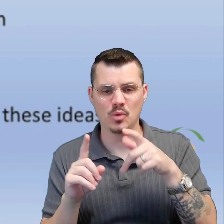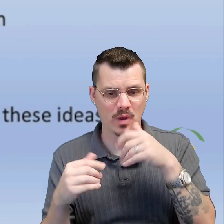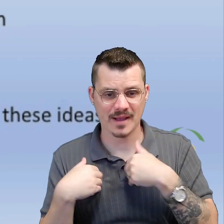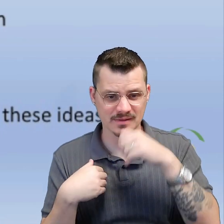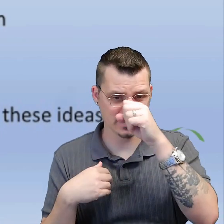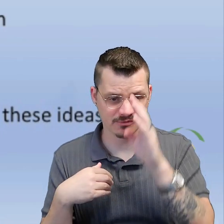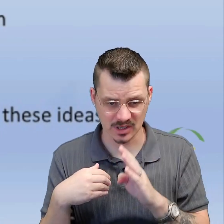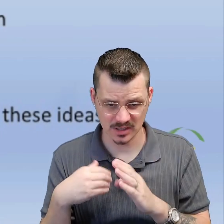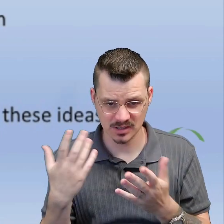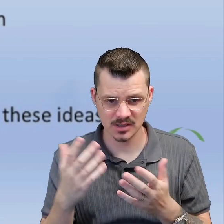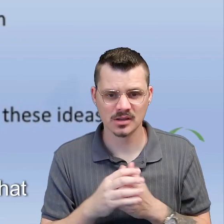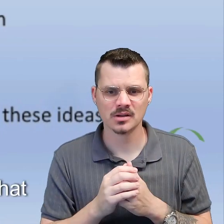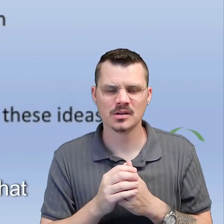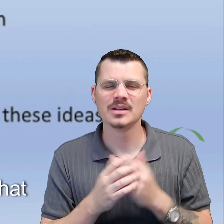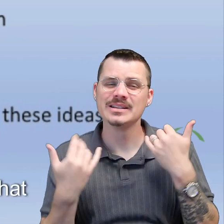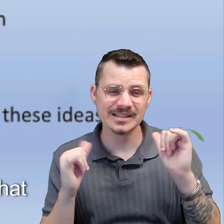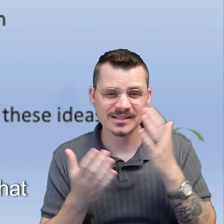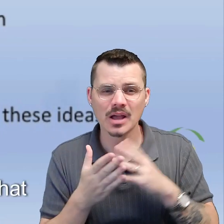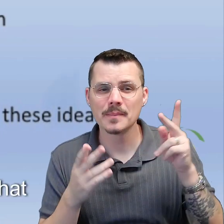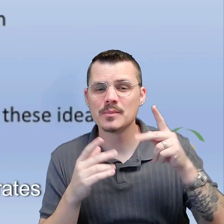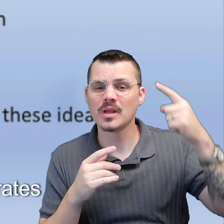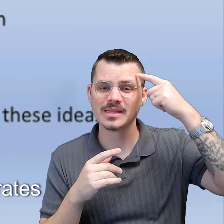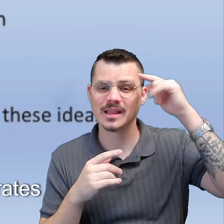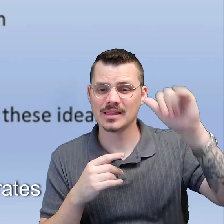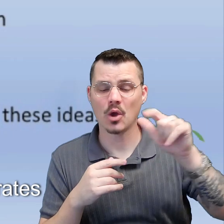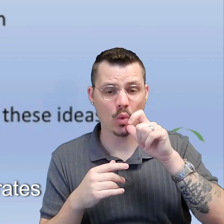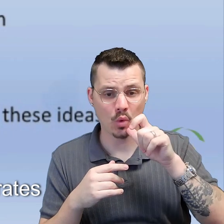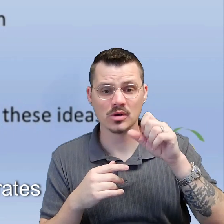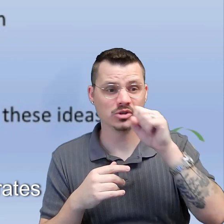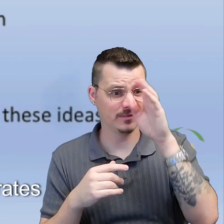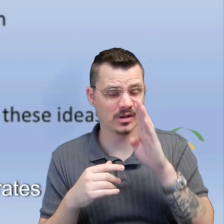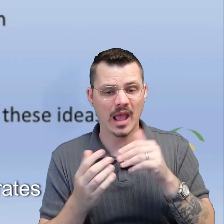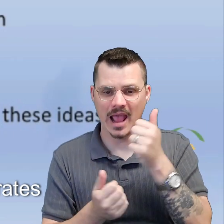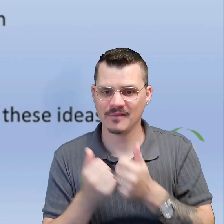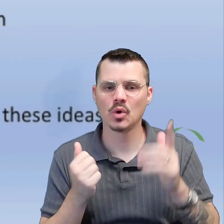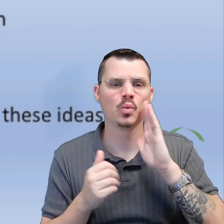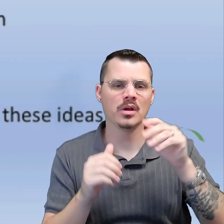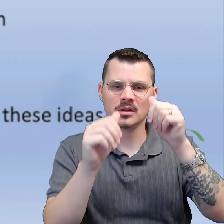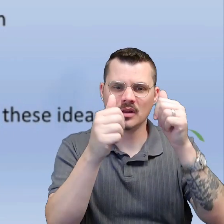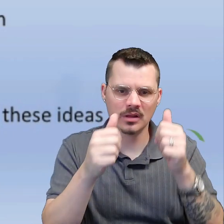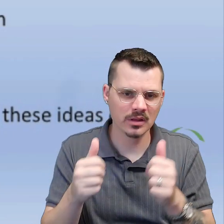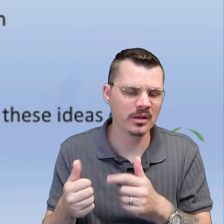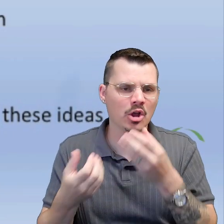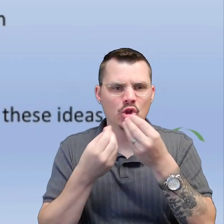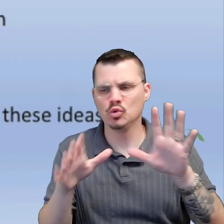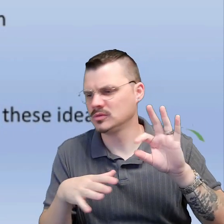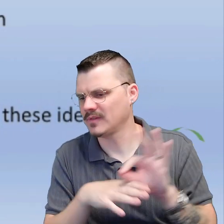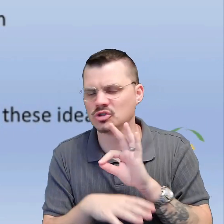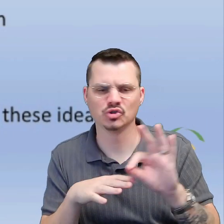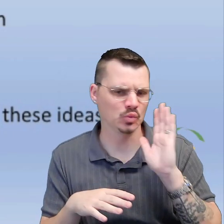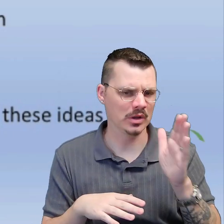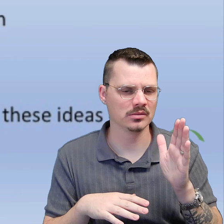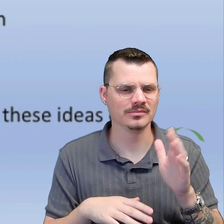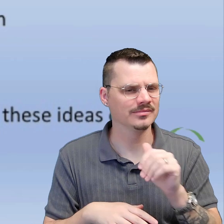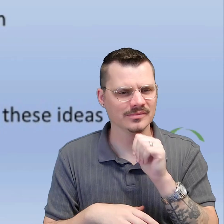schizophrenia. There's still some people that think that everybody with schizophrenia deteriorates and dements and loses function. It's just not